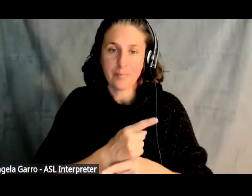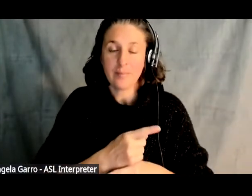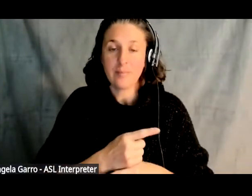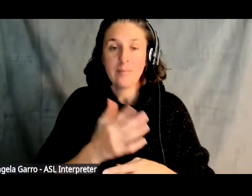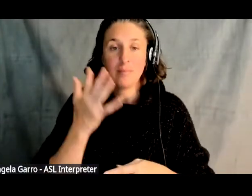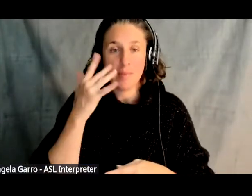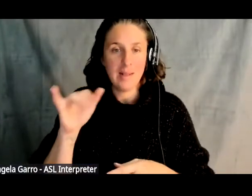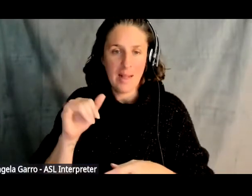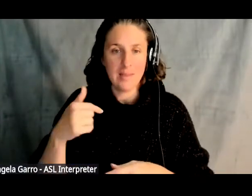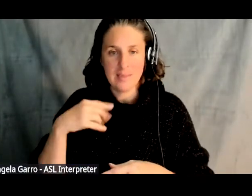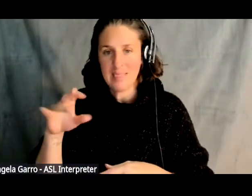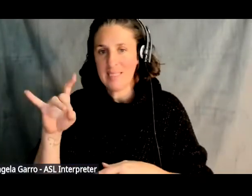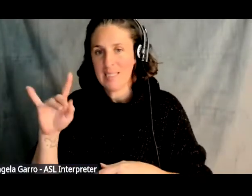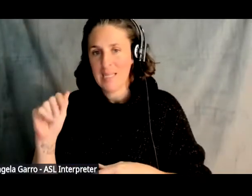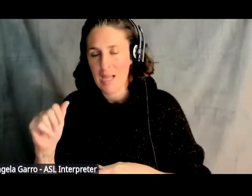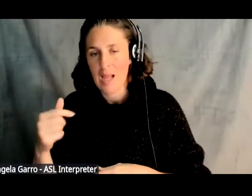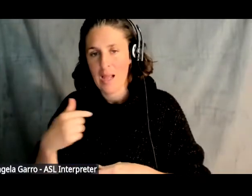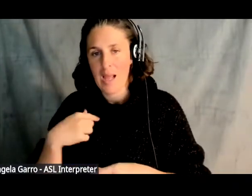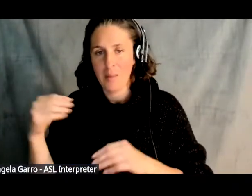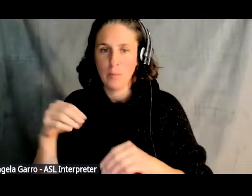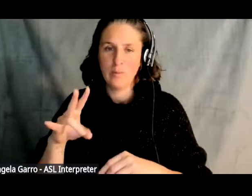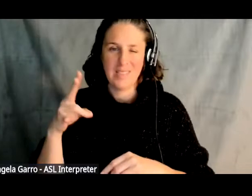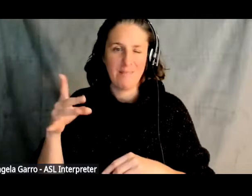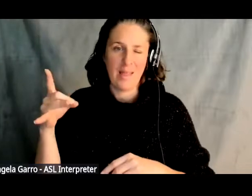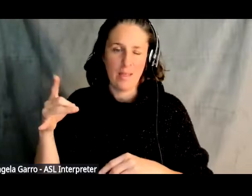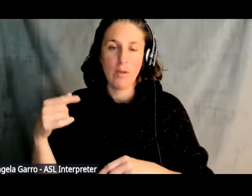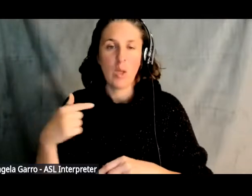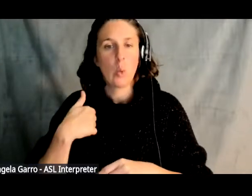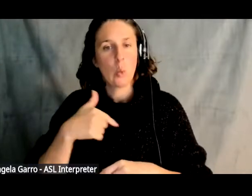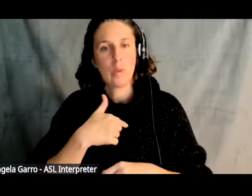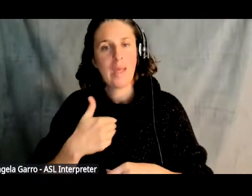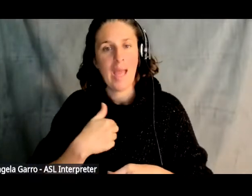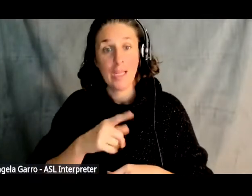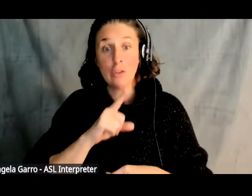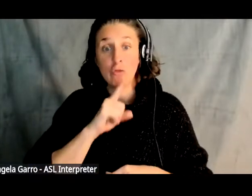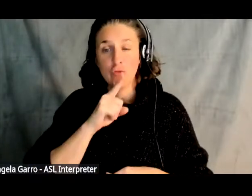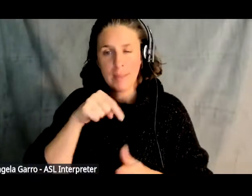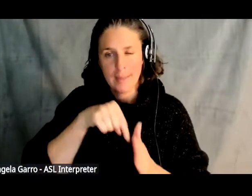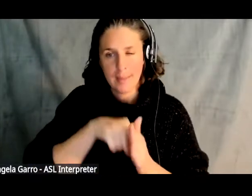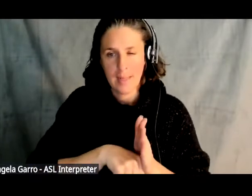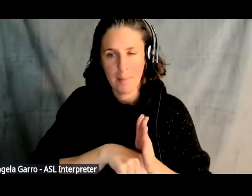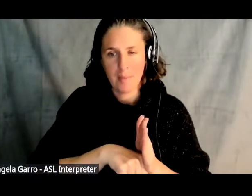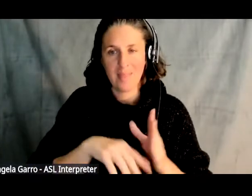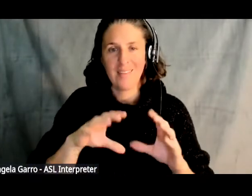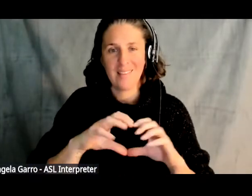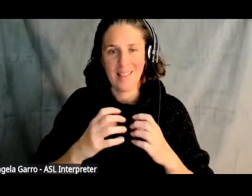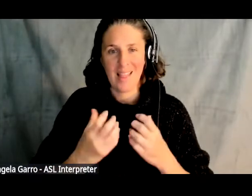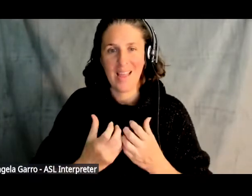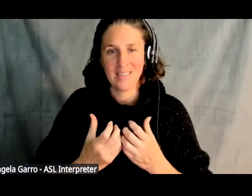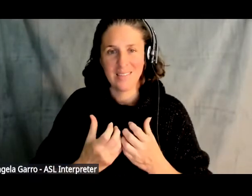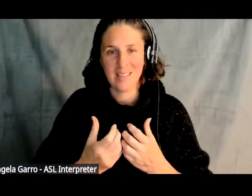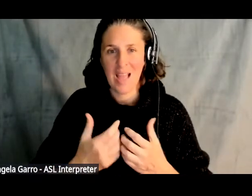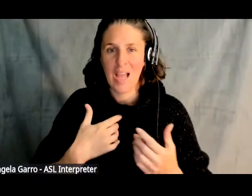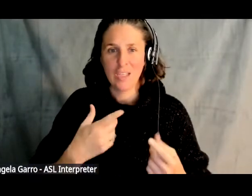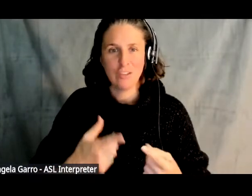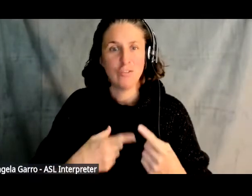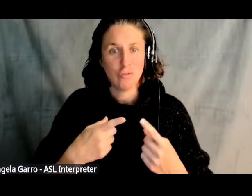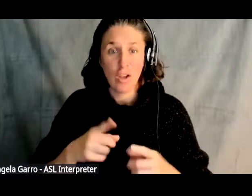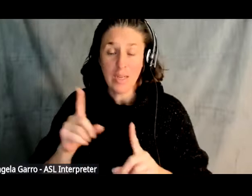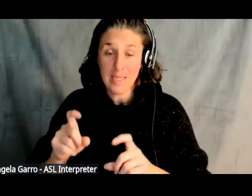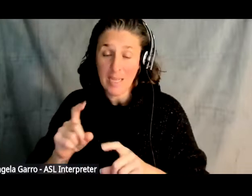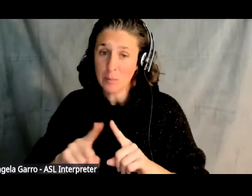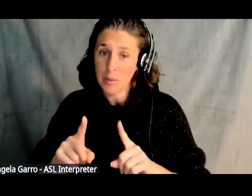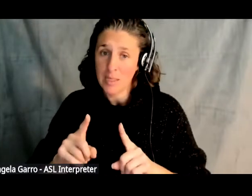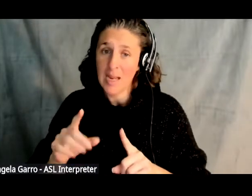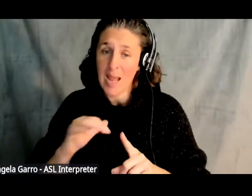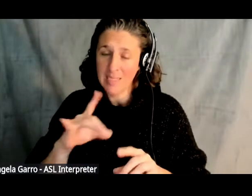India, because I moved here in like 7th, 8th grade, we had like really in-depth classes. I struggled at tests, but I did pretty well. I did really